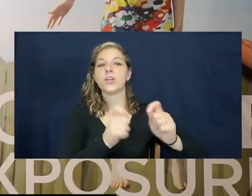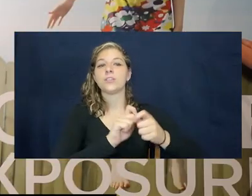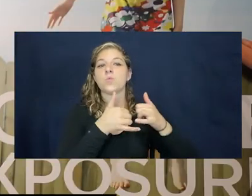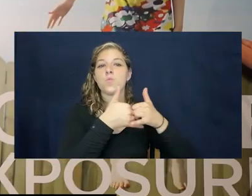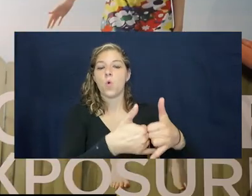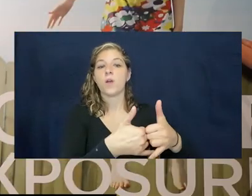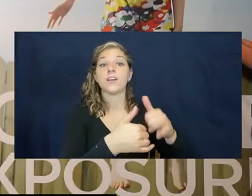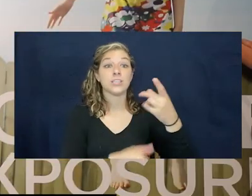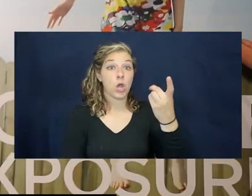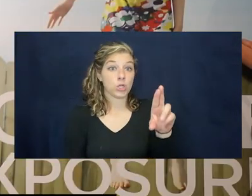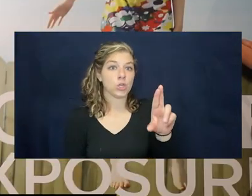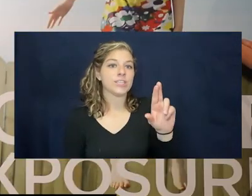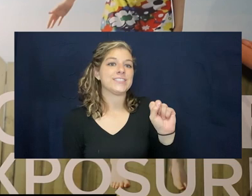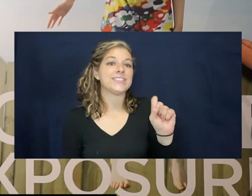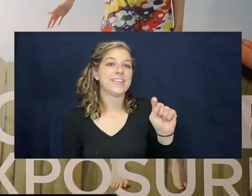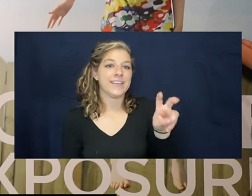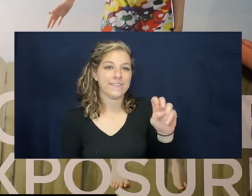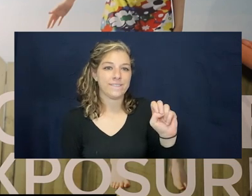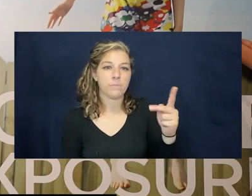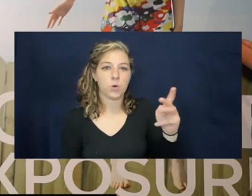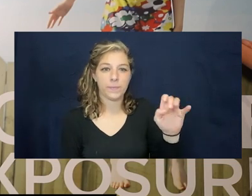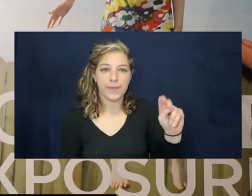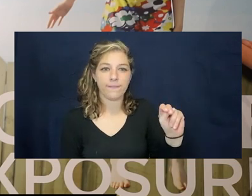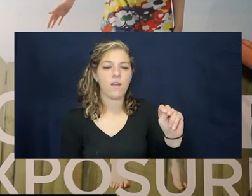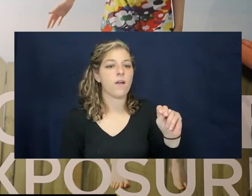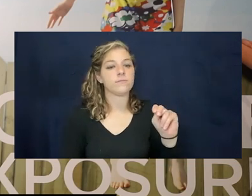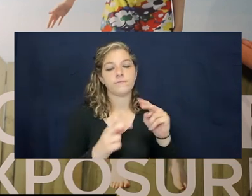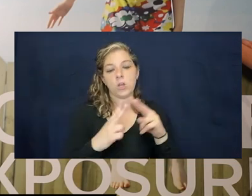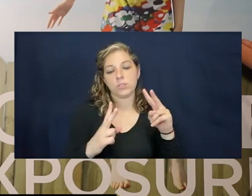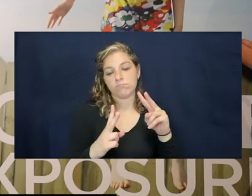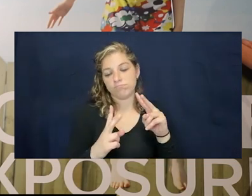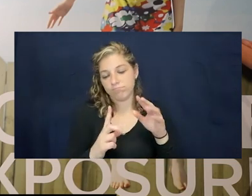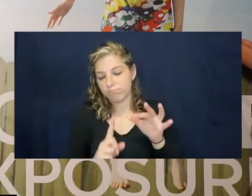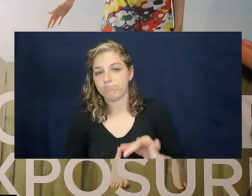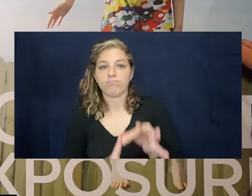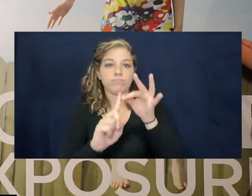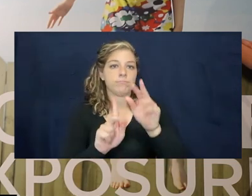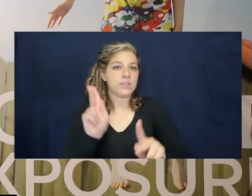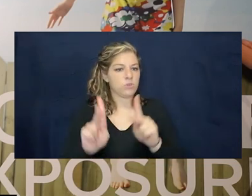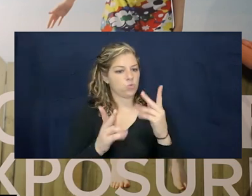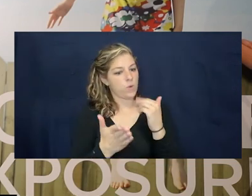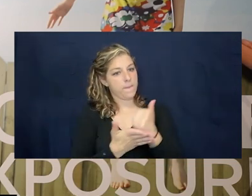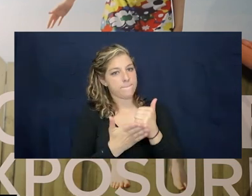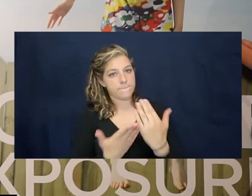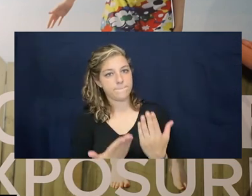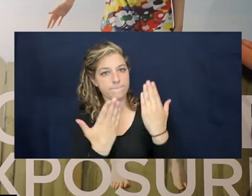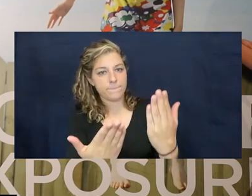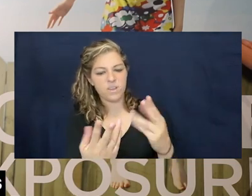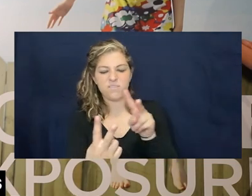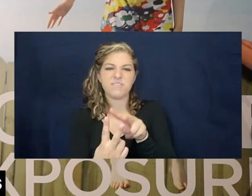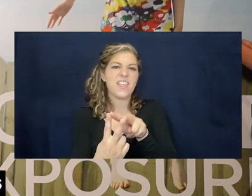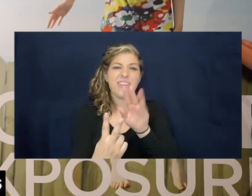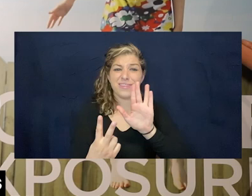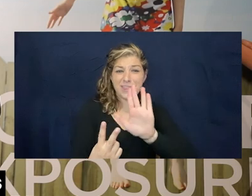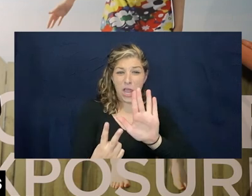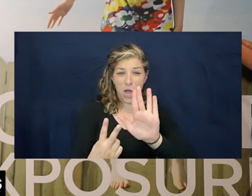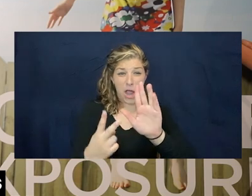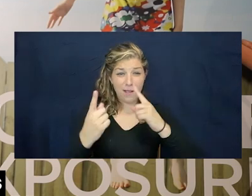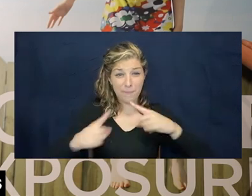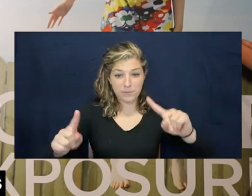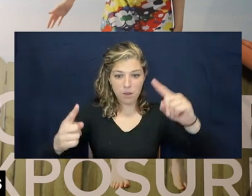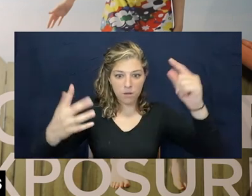Exposure 2021 Spirit of Change Award recipient, Dr. Steve Perlman, are two very distinguished individuals whose